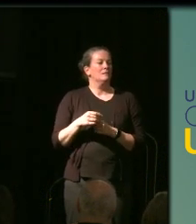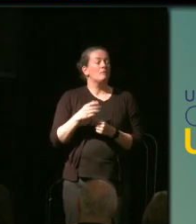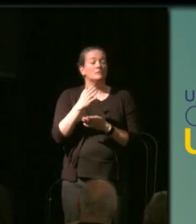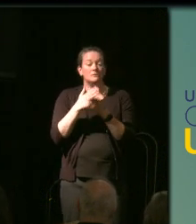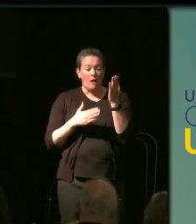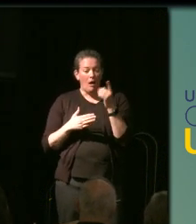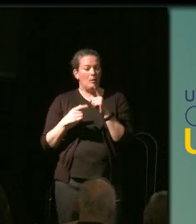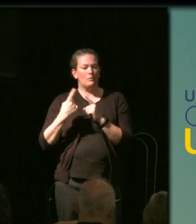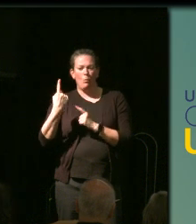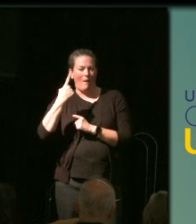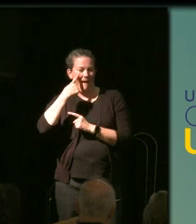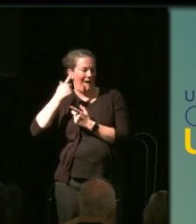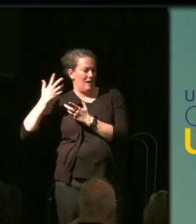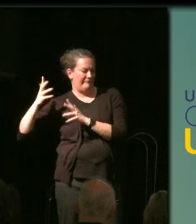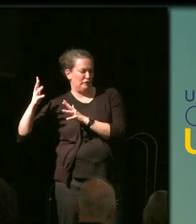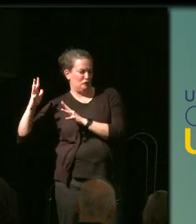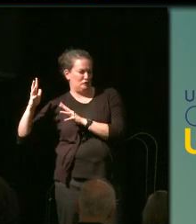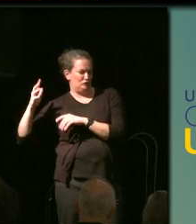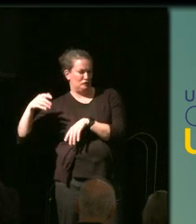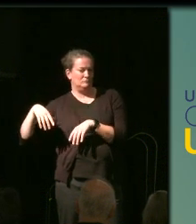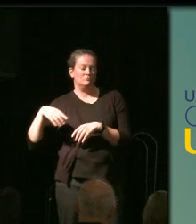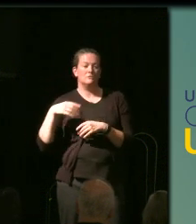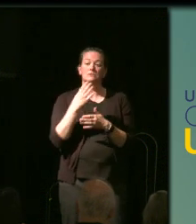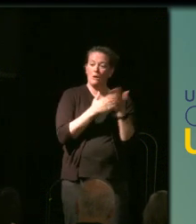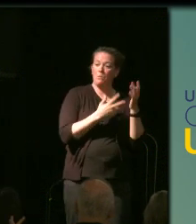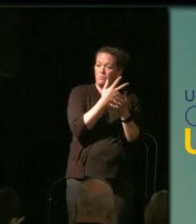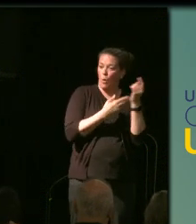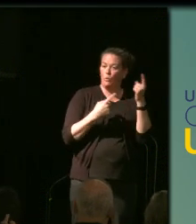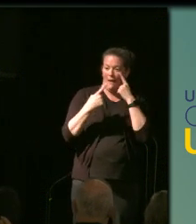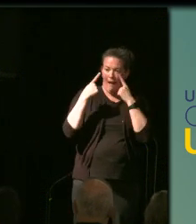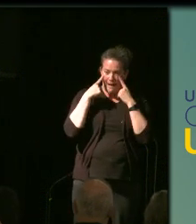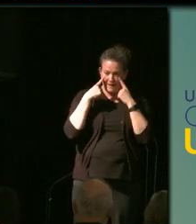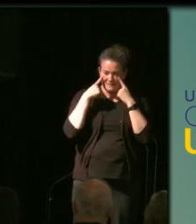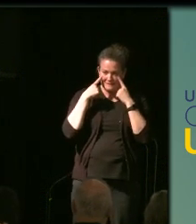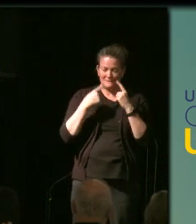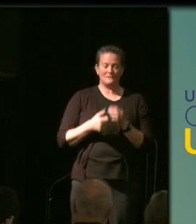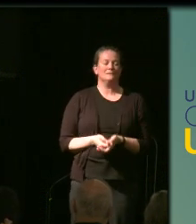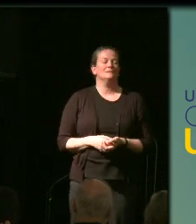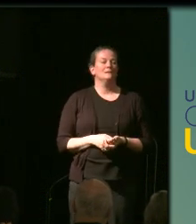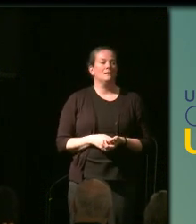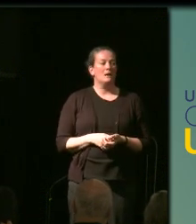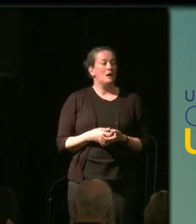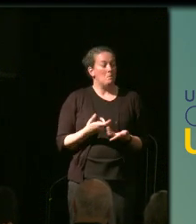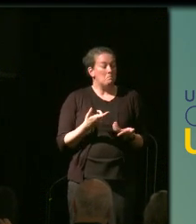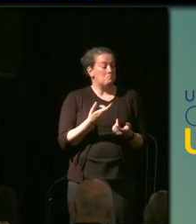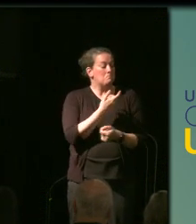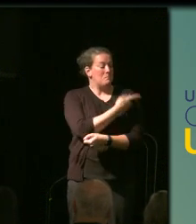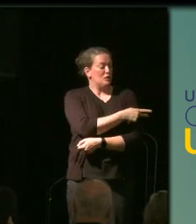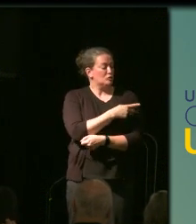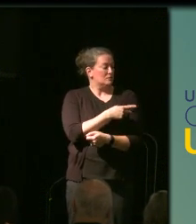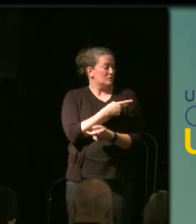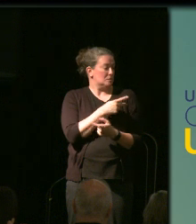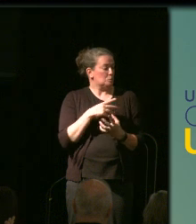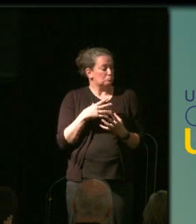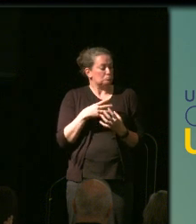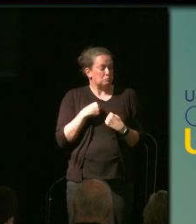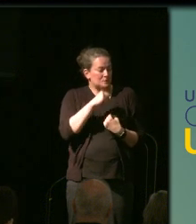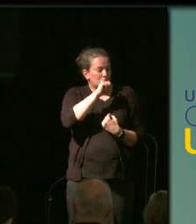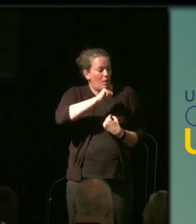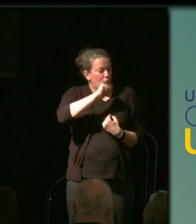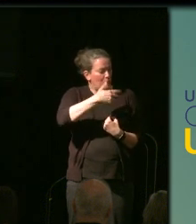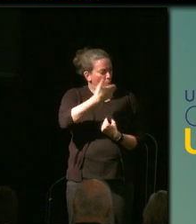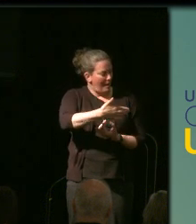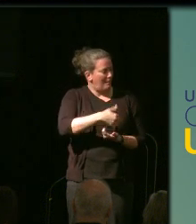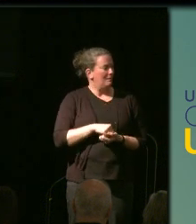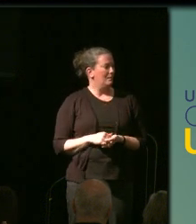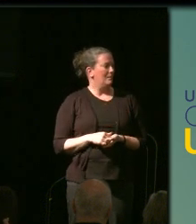and dosed in their contralateral eye, i.e. in both eyes. And again, it's been incredibly well tolerated. And basically what you see is